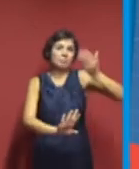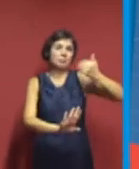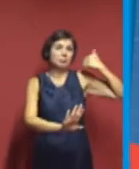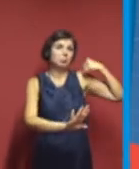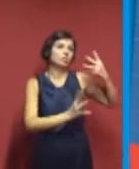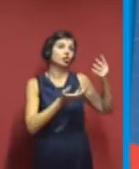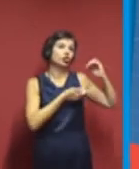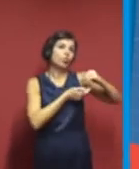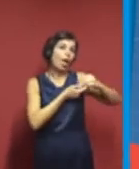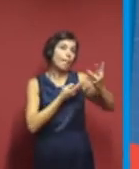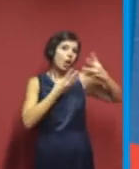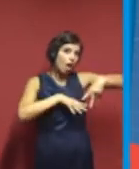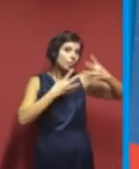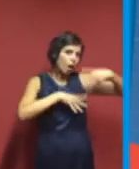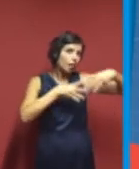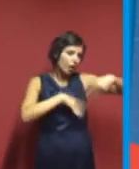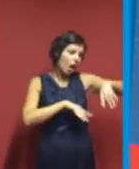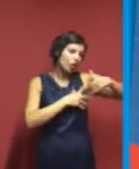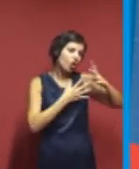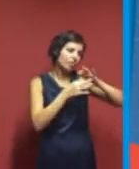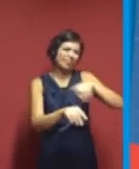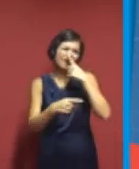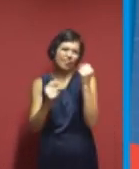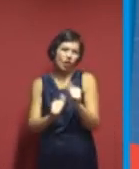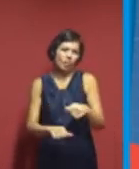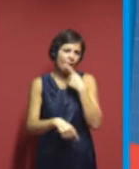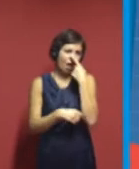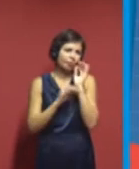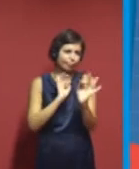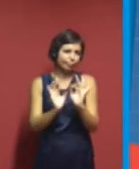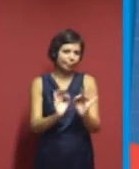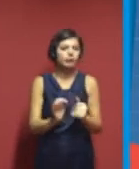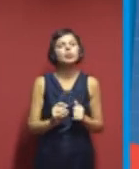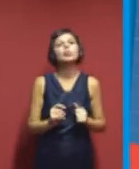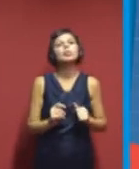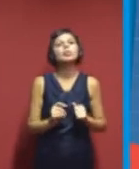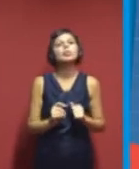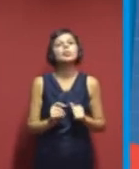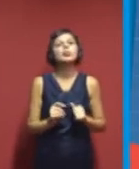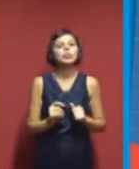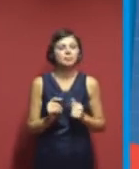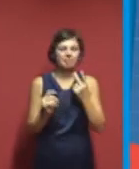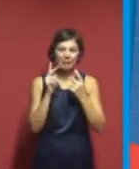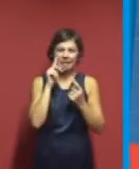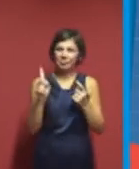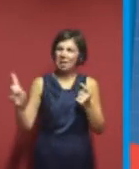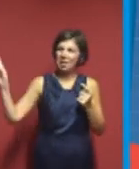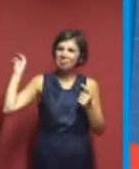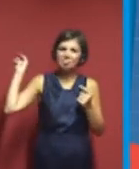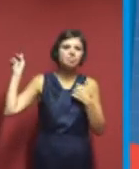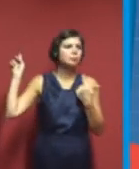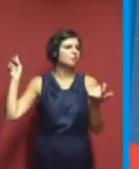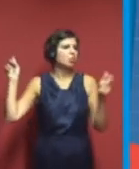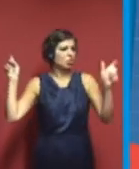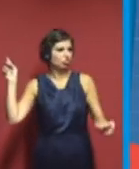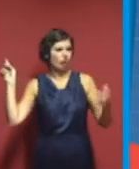home except he's outside his window, held up by balloons. And this is a modern,